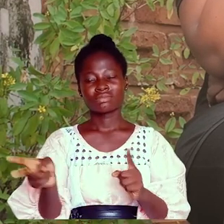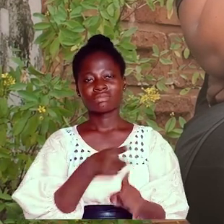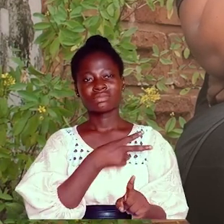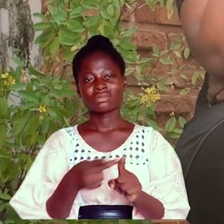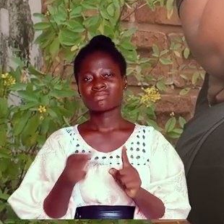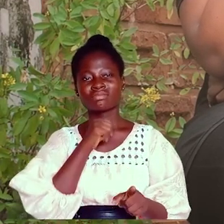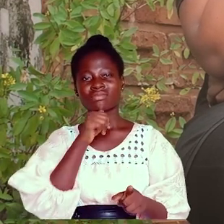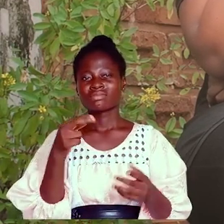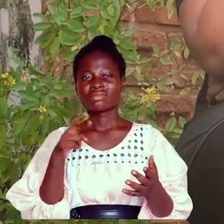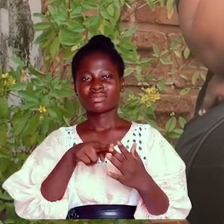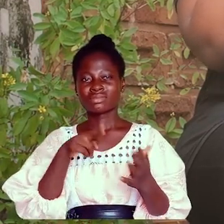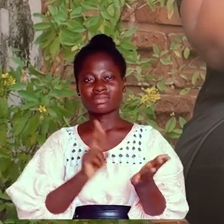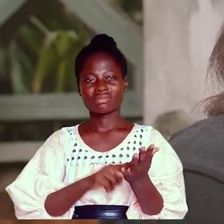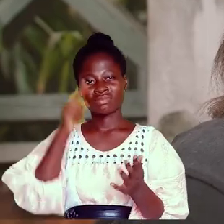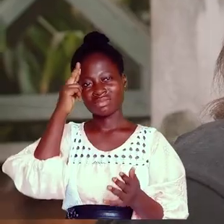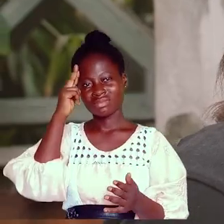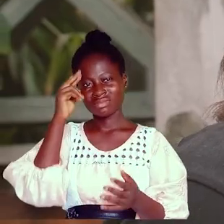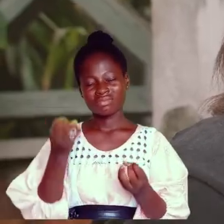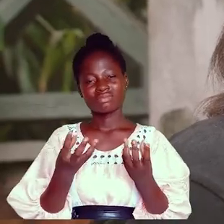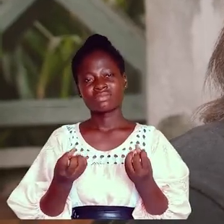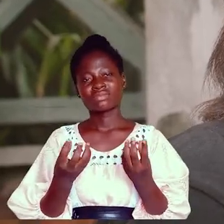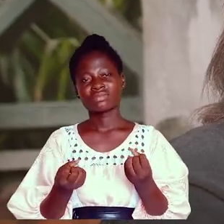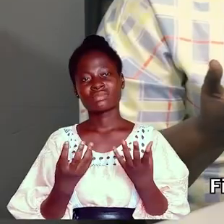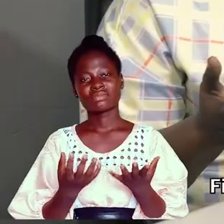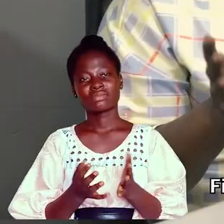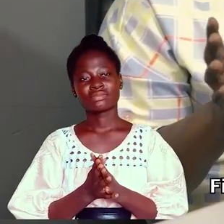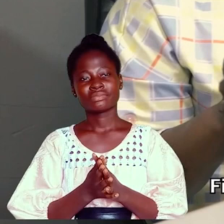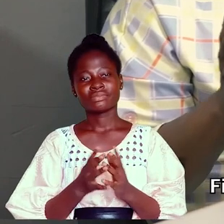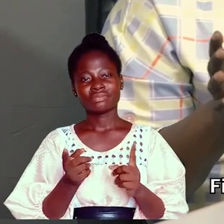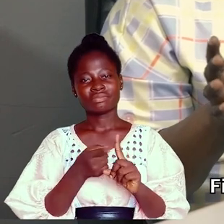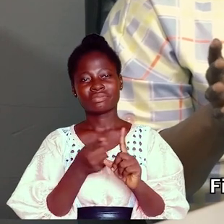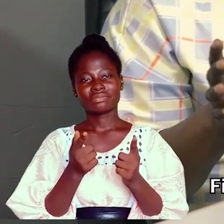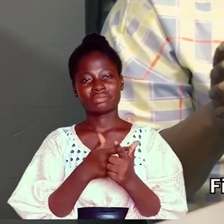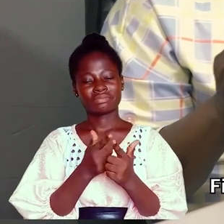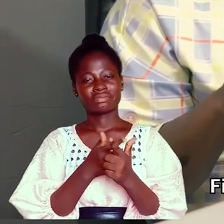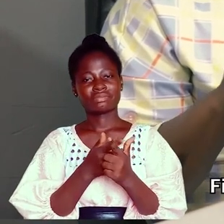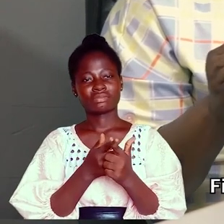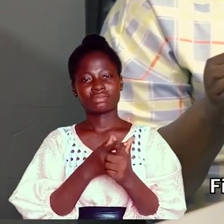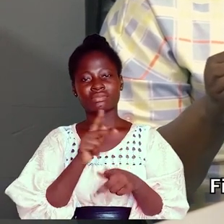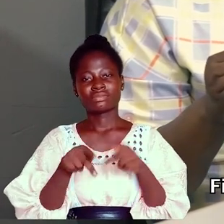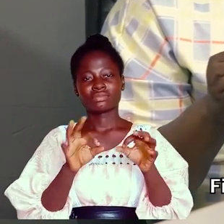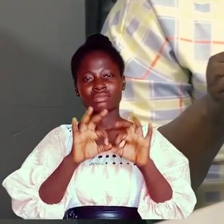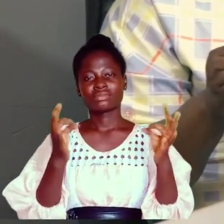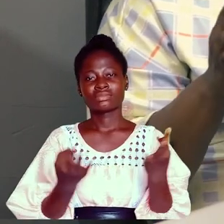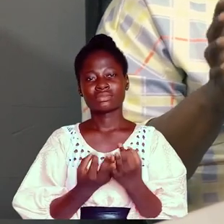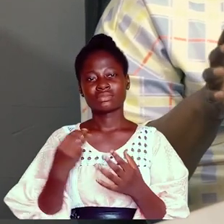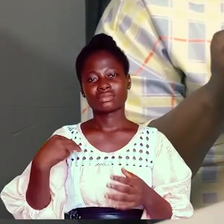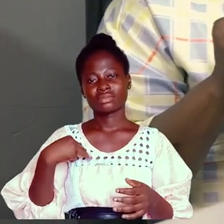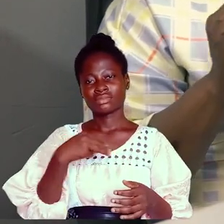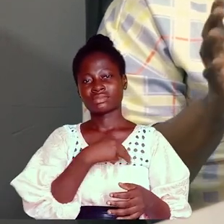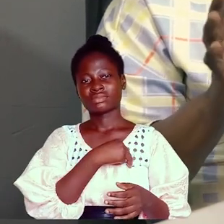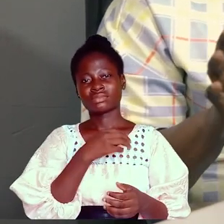most violations are not reported for several reasons. First of all, when perpetrators are family members,